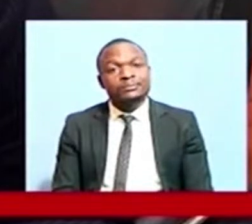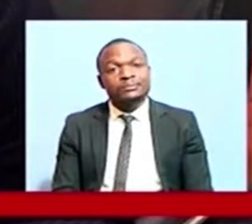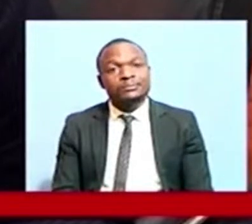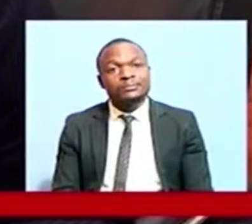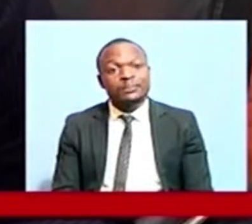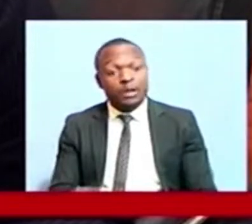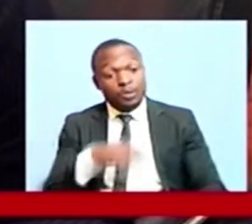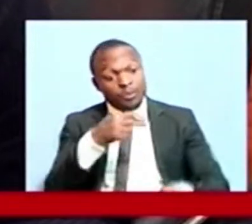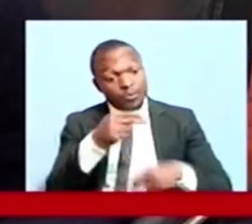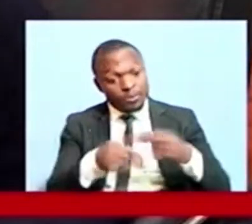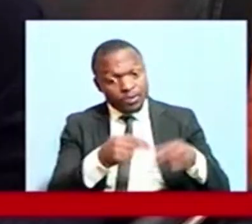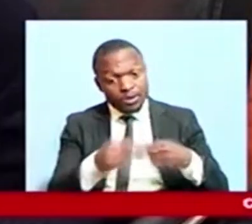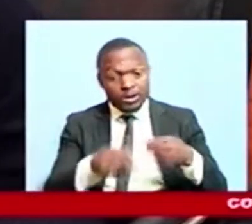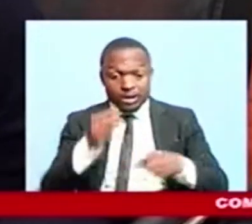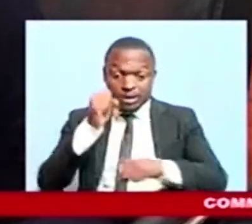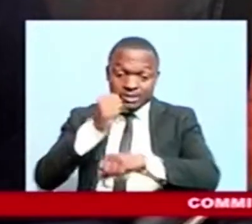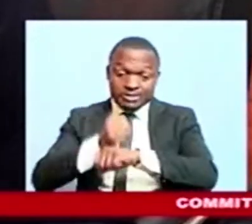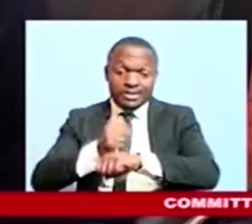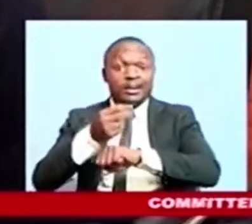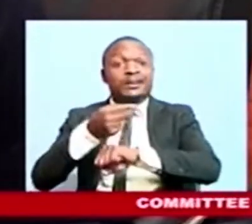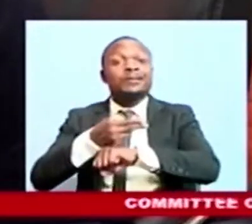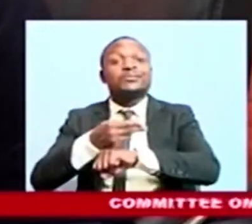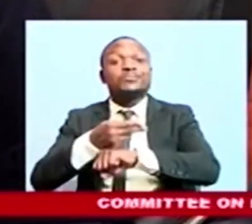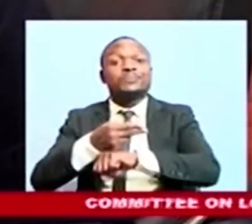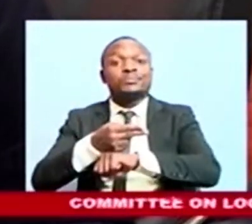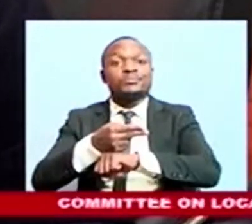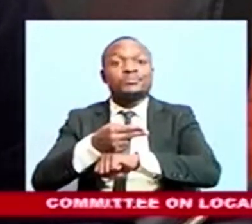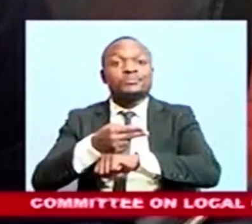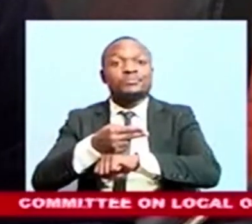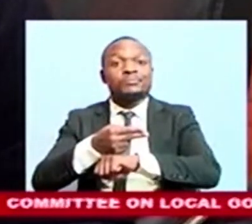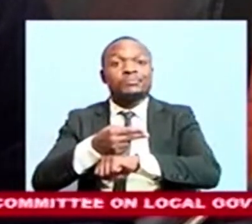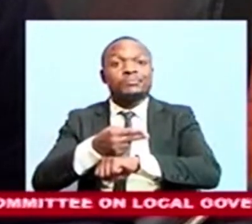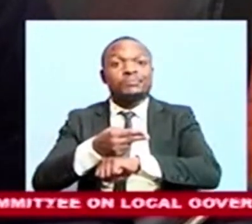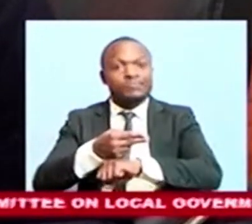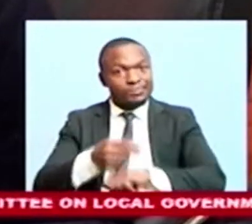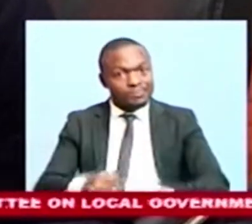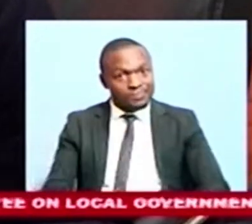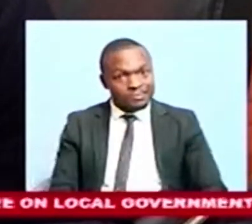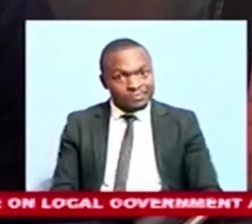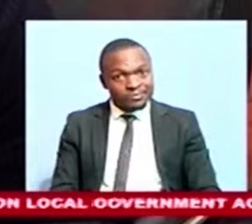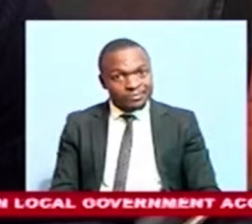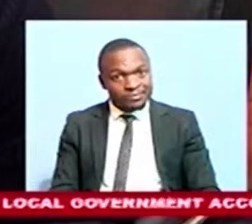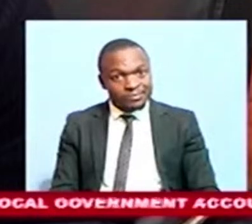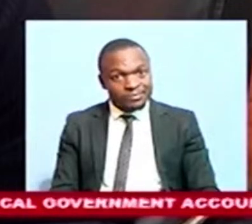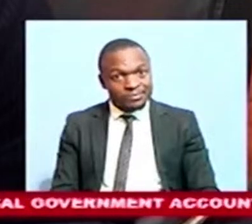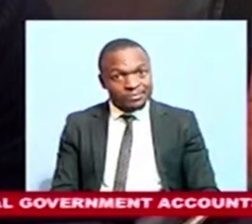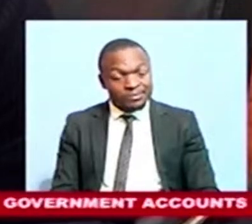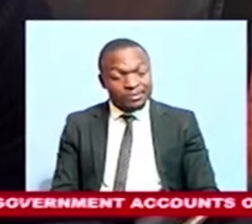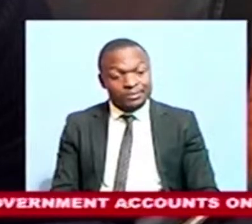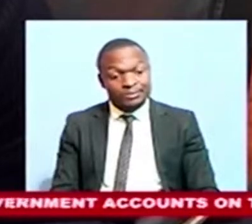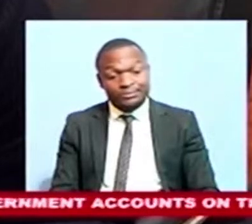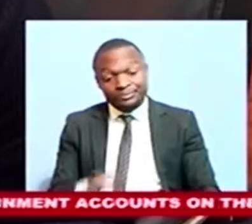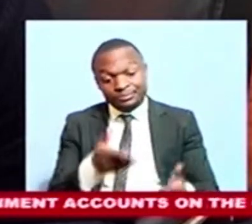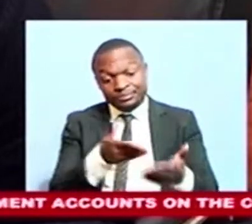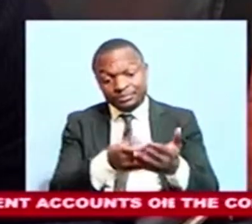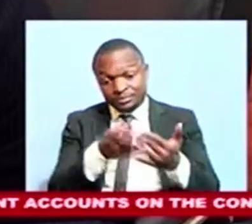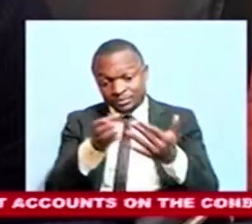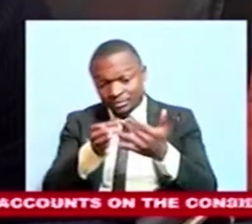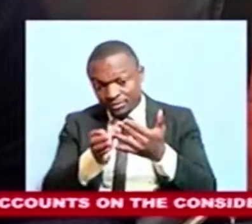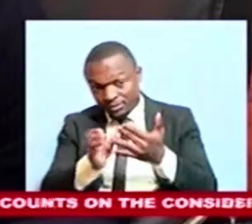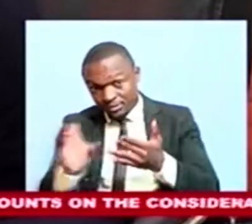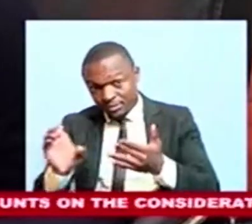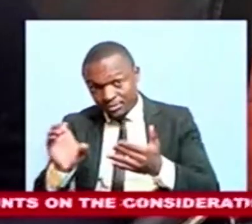which means Senga Hill, in terms of this component